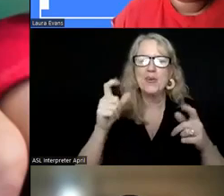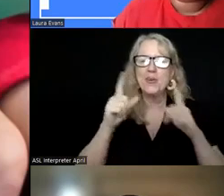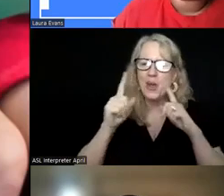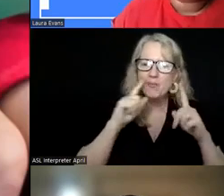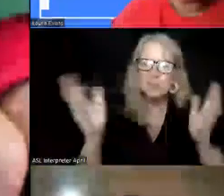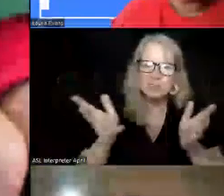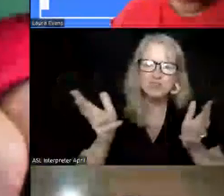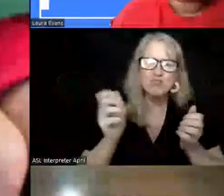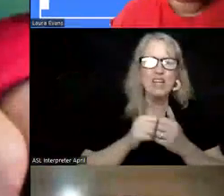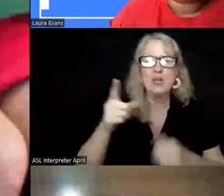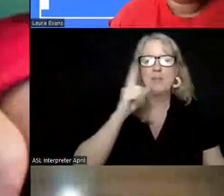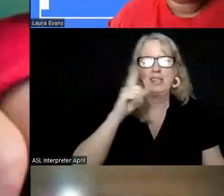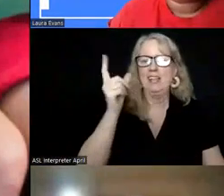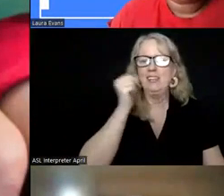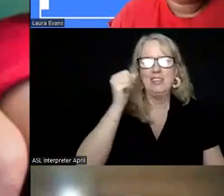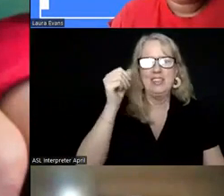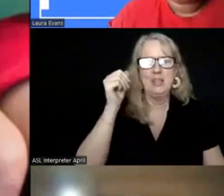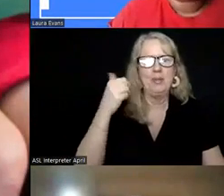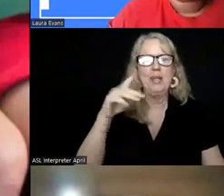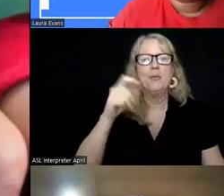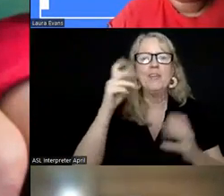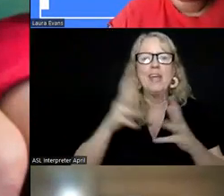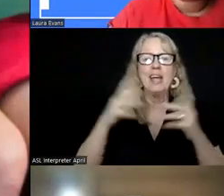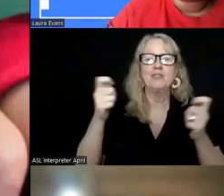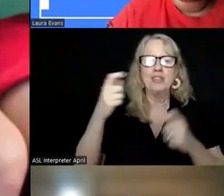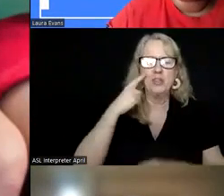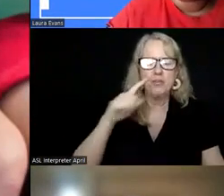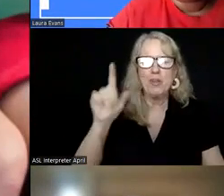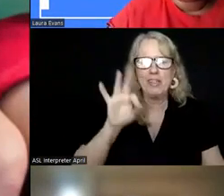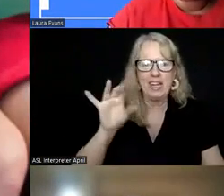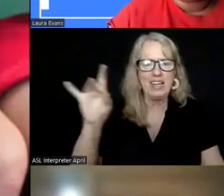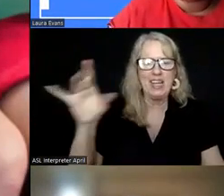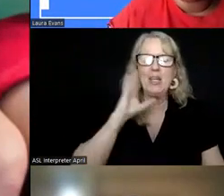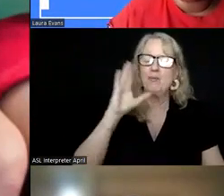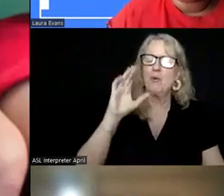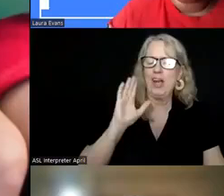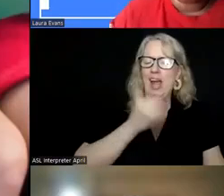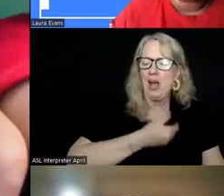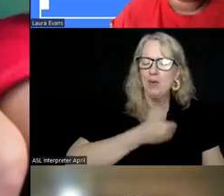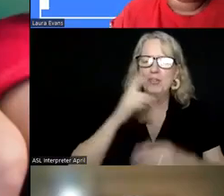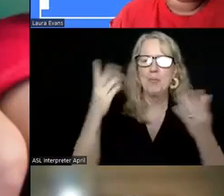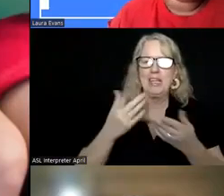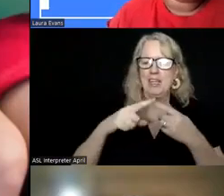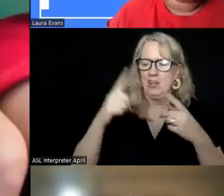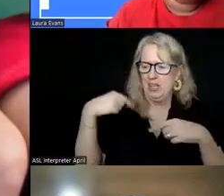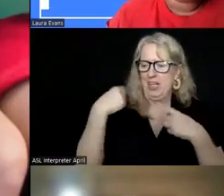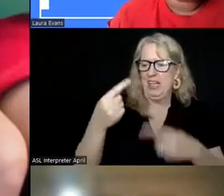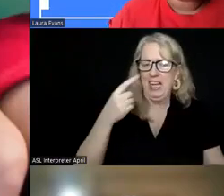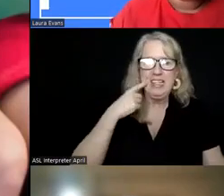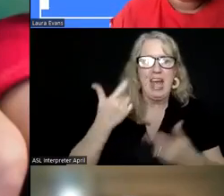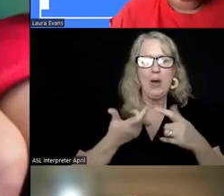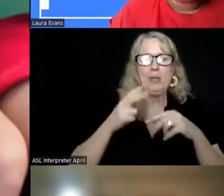very excited because yesterday was the second anniversary of the 988 Suicide and Crisis Lifeline being available through a three-digit